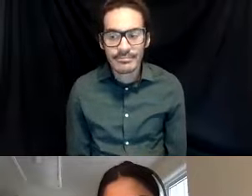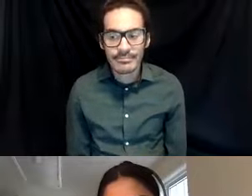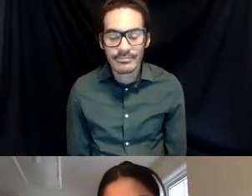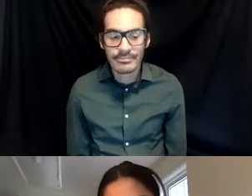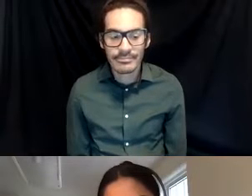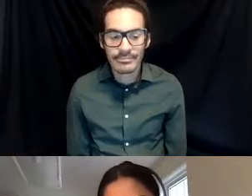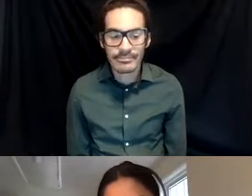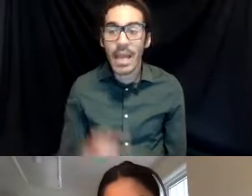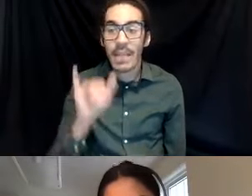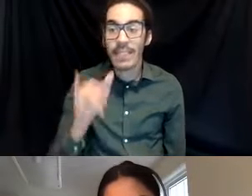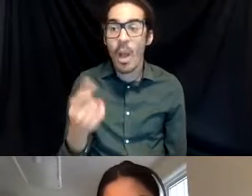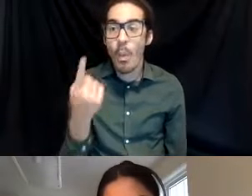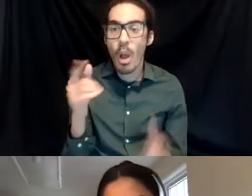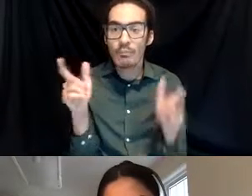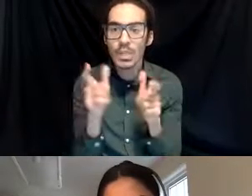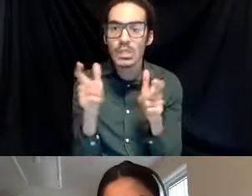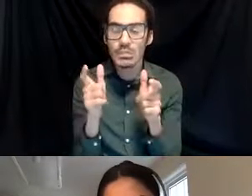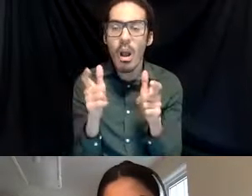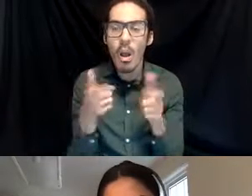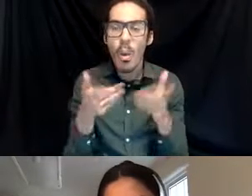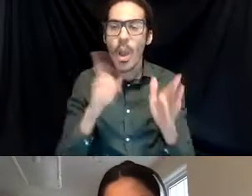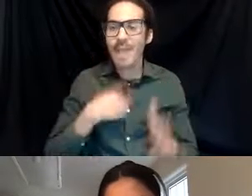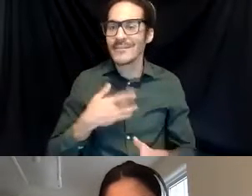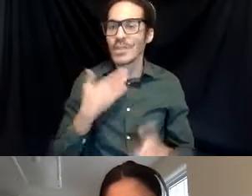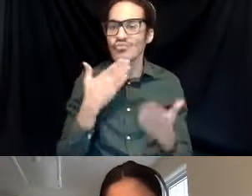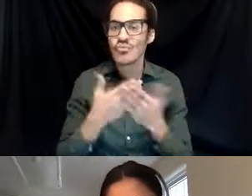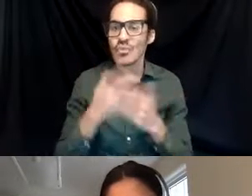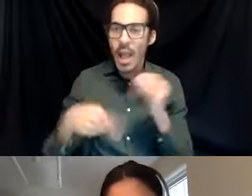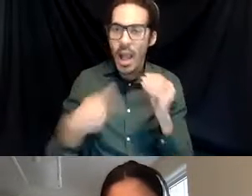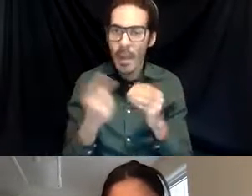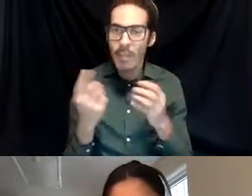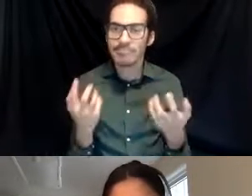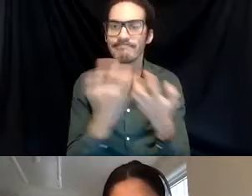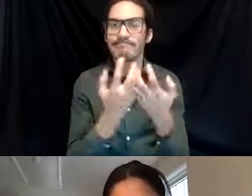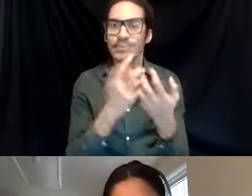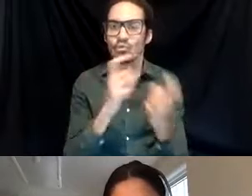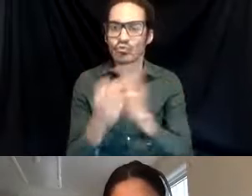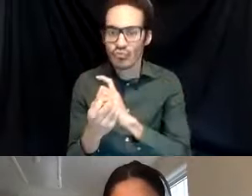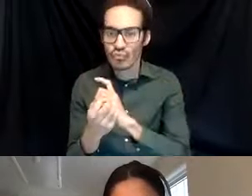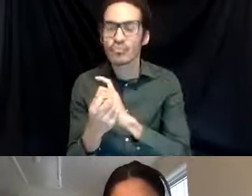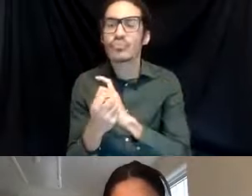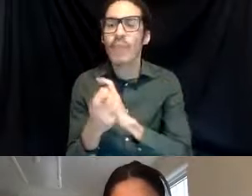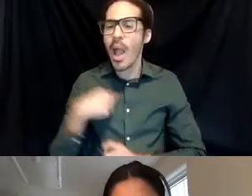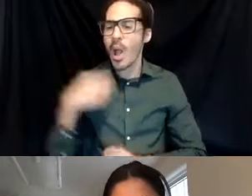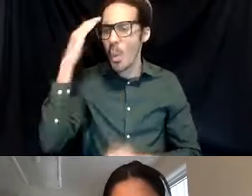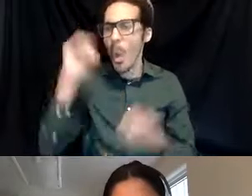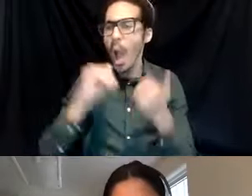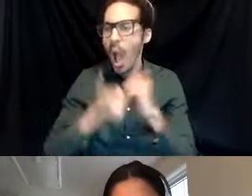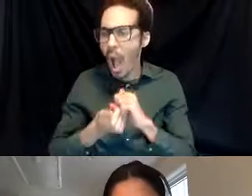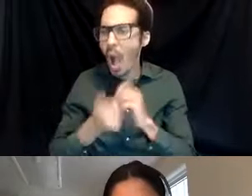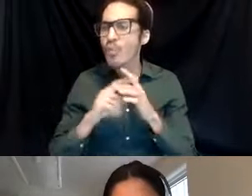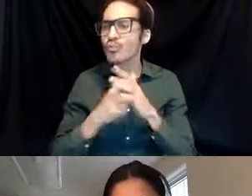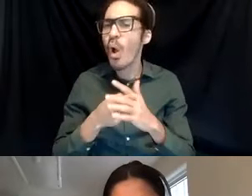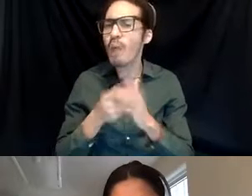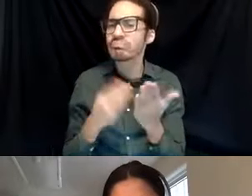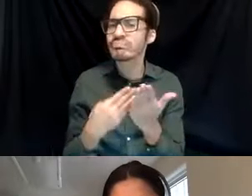one of the small ways where I actually felt good about adapting, you know, and I felt like, okay, I know how to sort of begin to